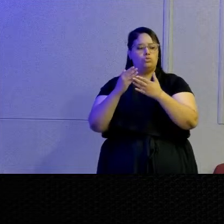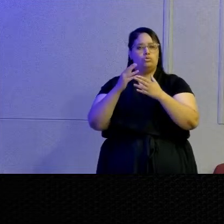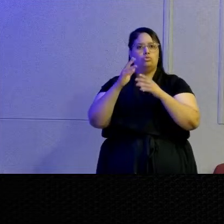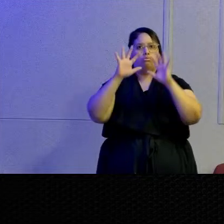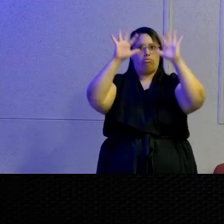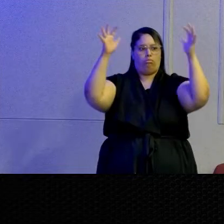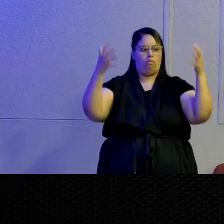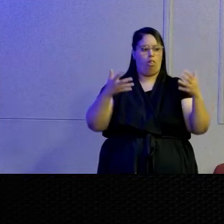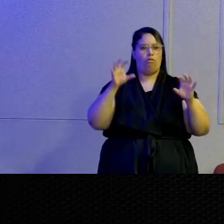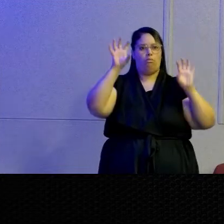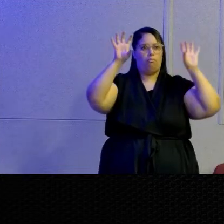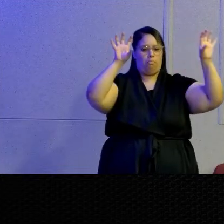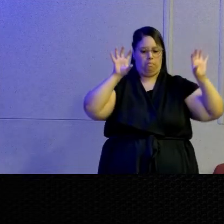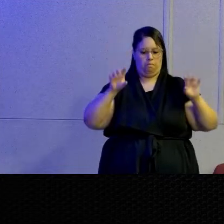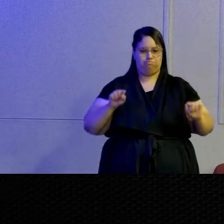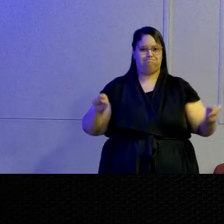universe.